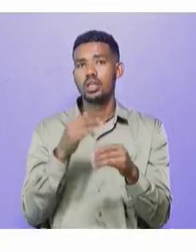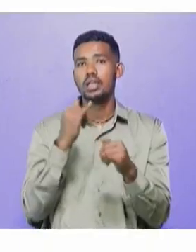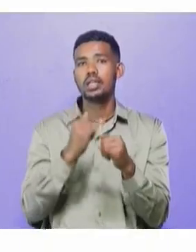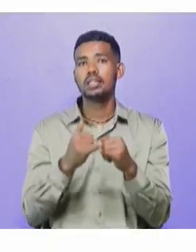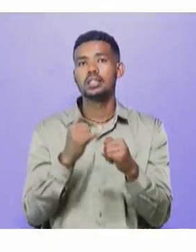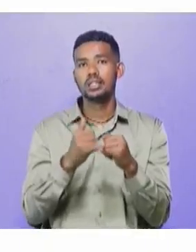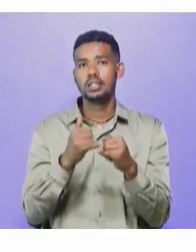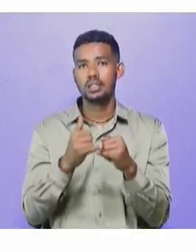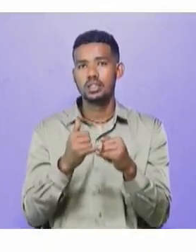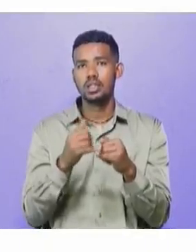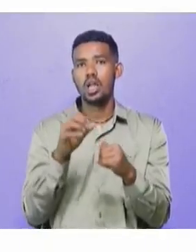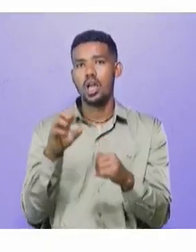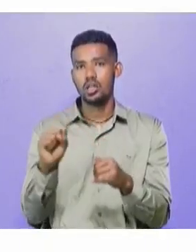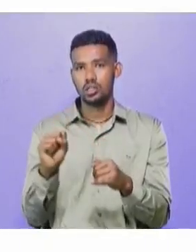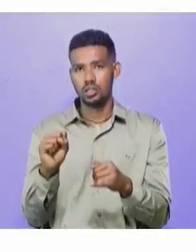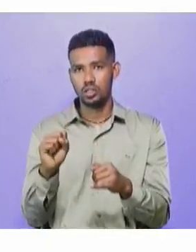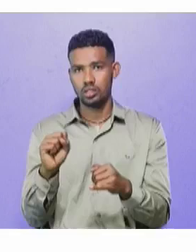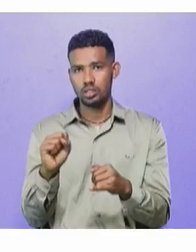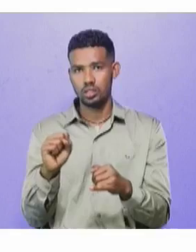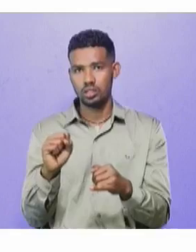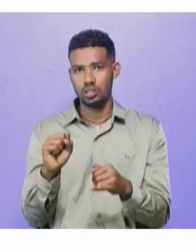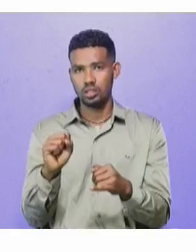with s,